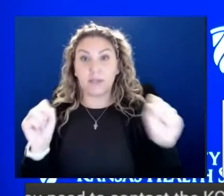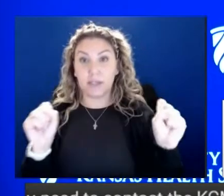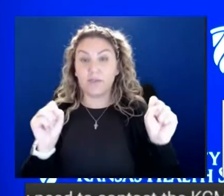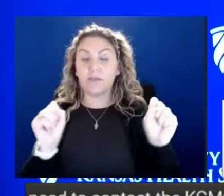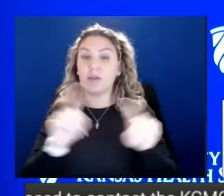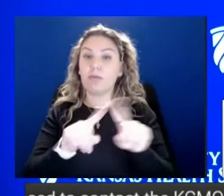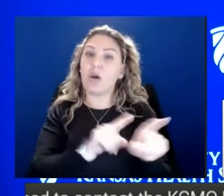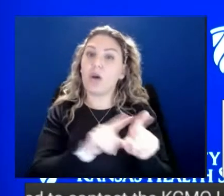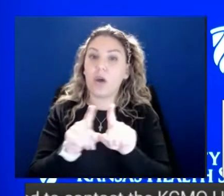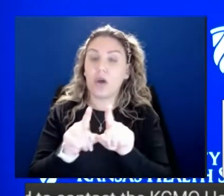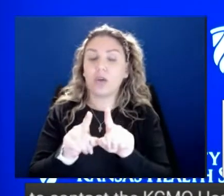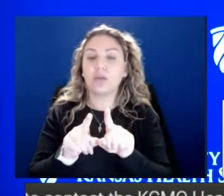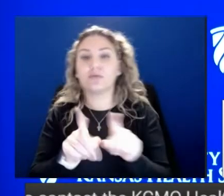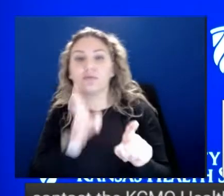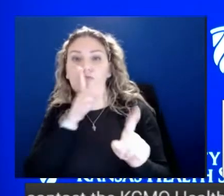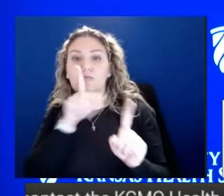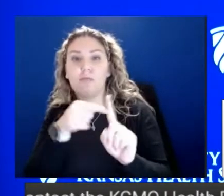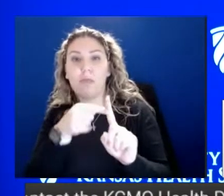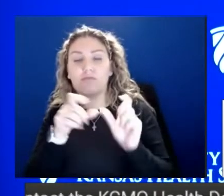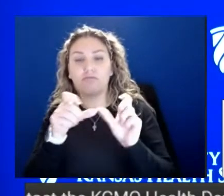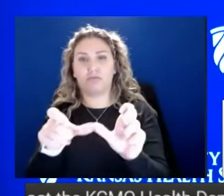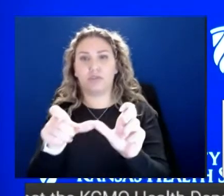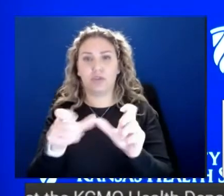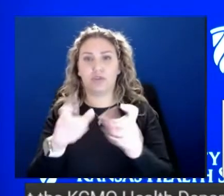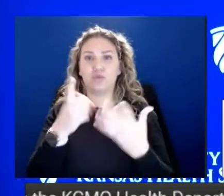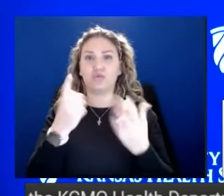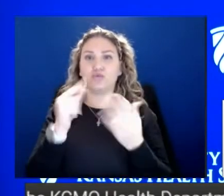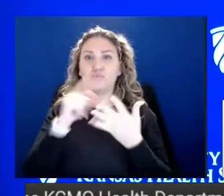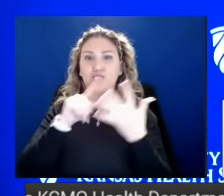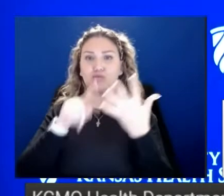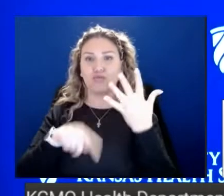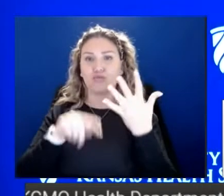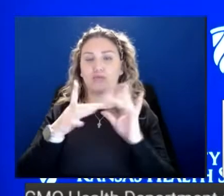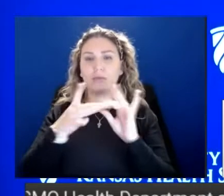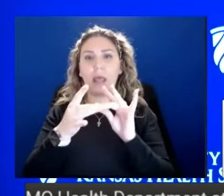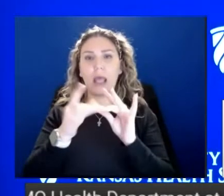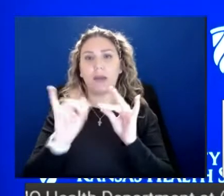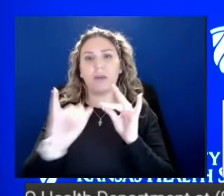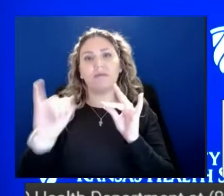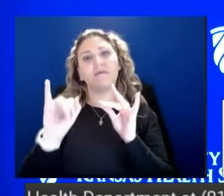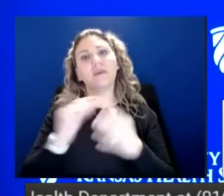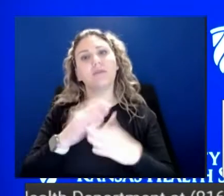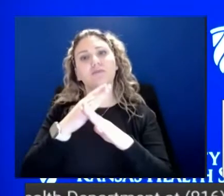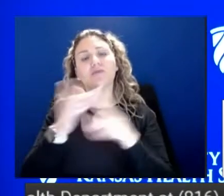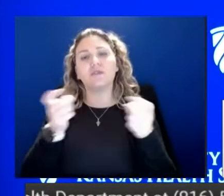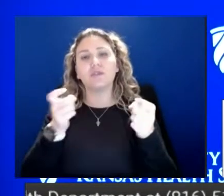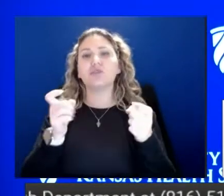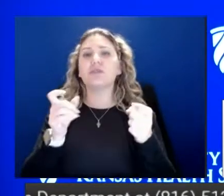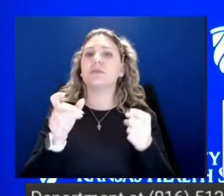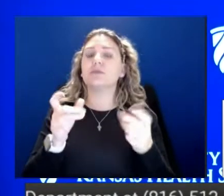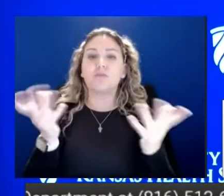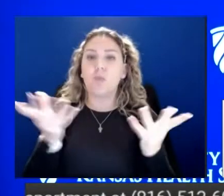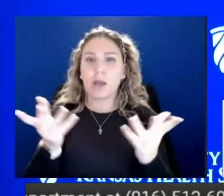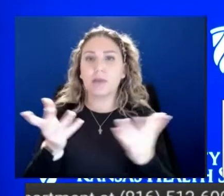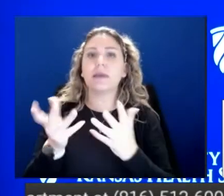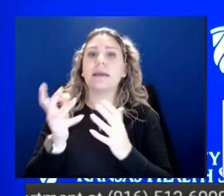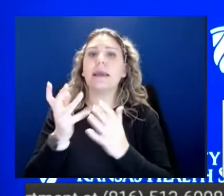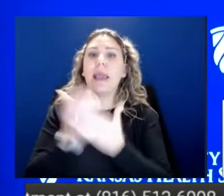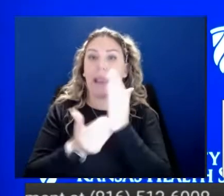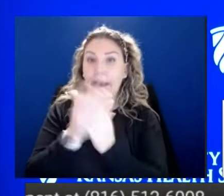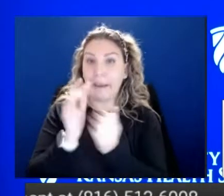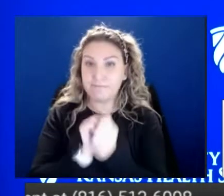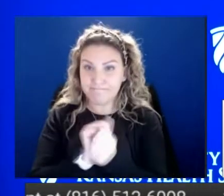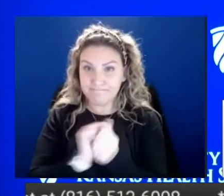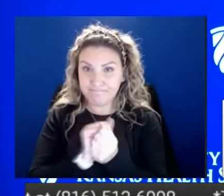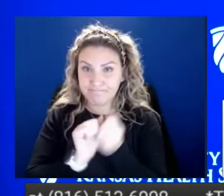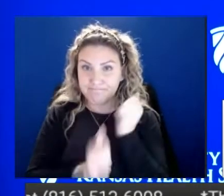about continue to do those things about infection prevention and control, and that is certainly hand hygiene seems to be one of the most important